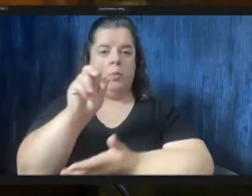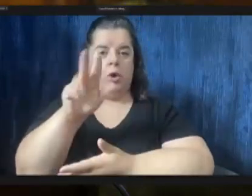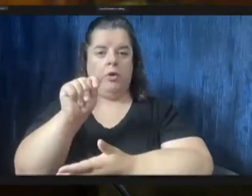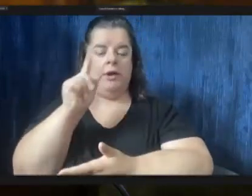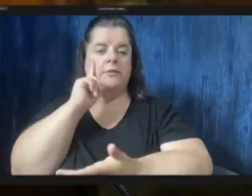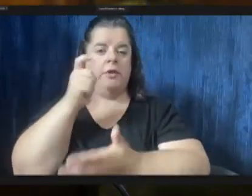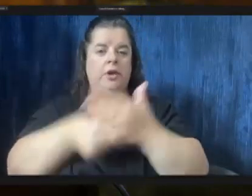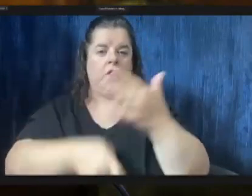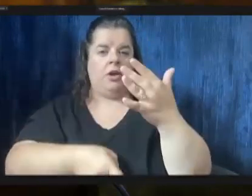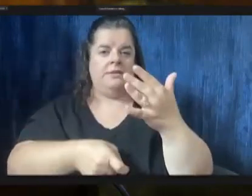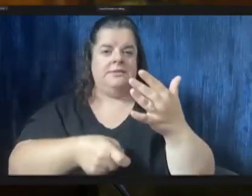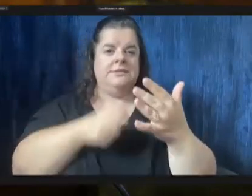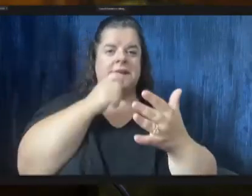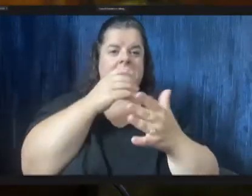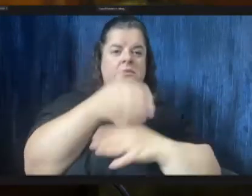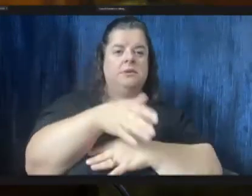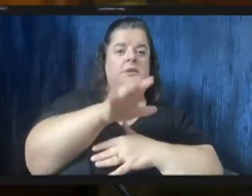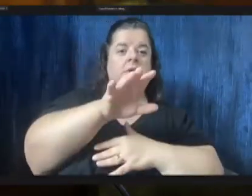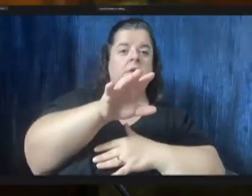of